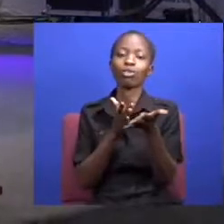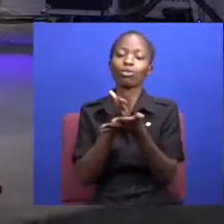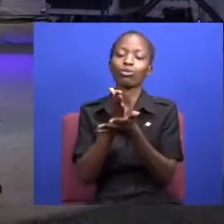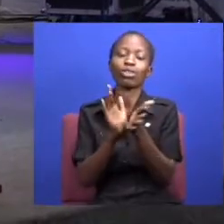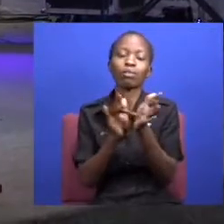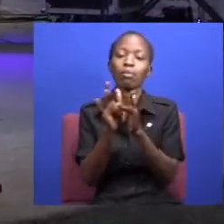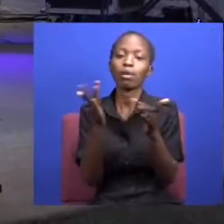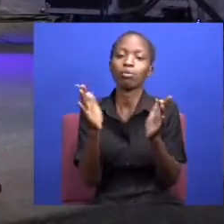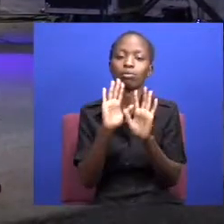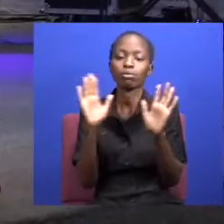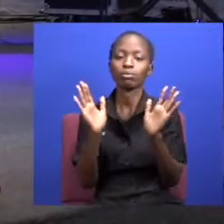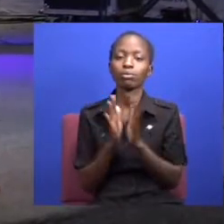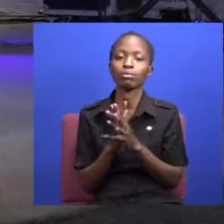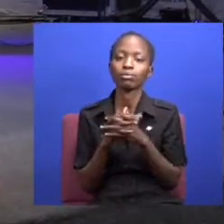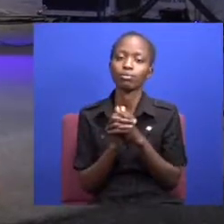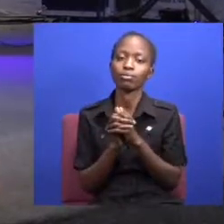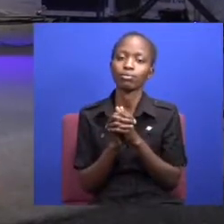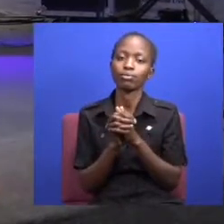word, the Bible.